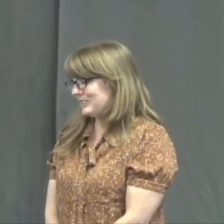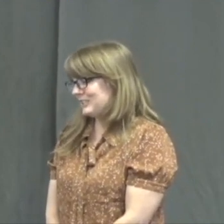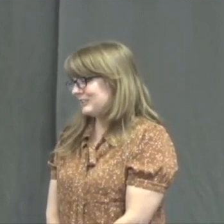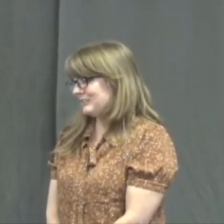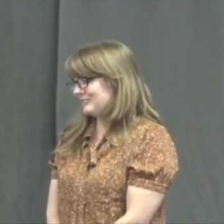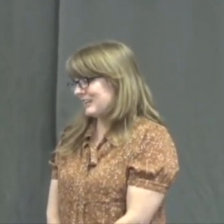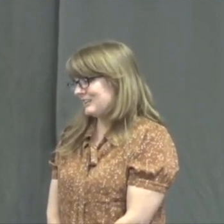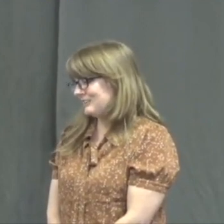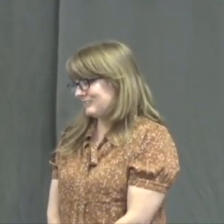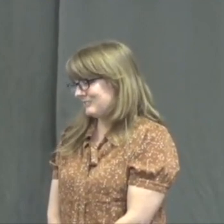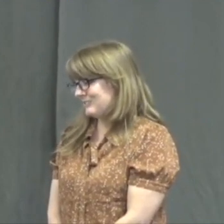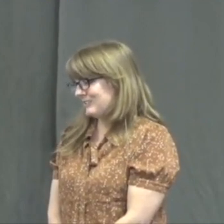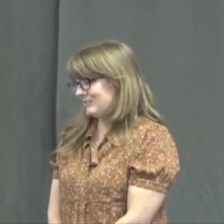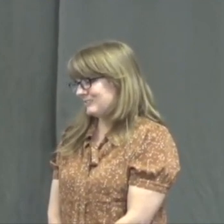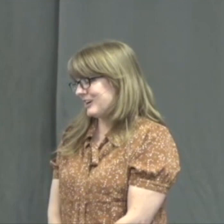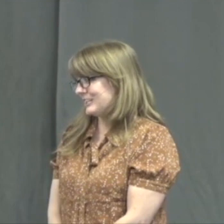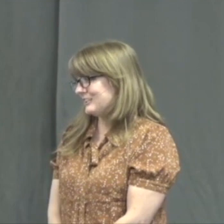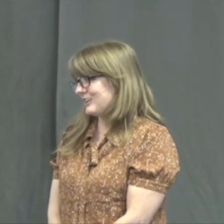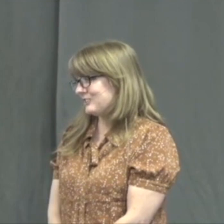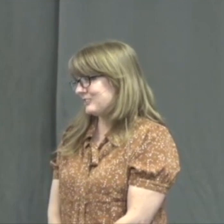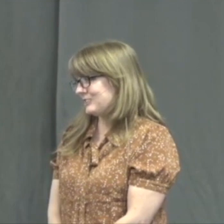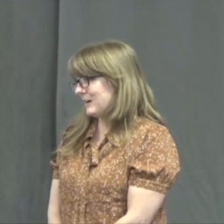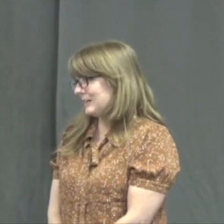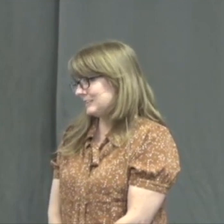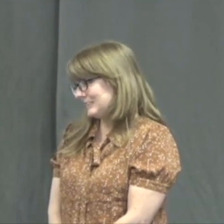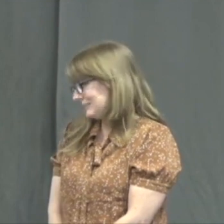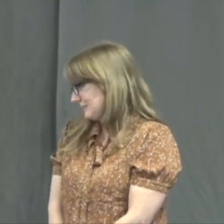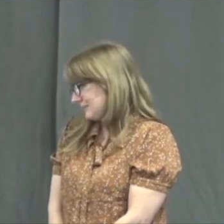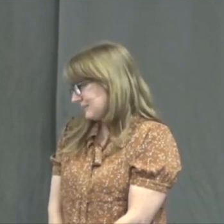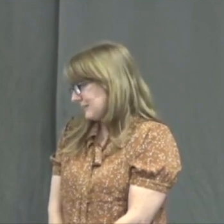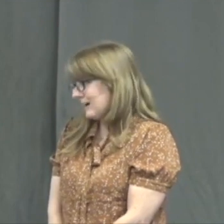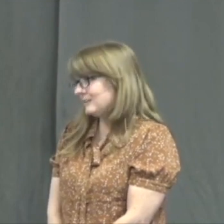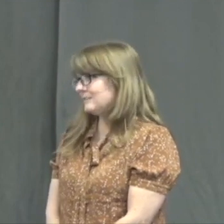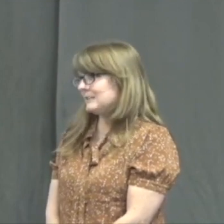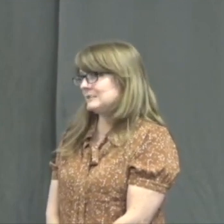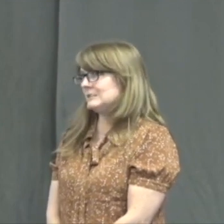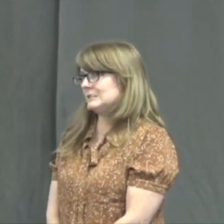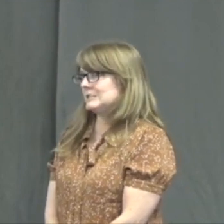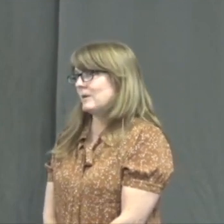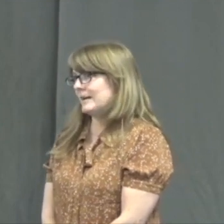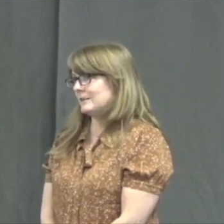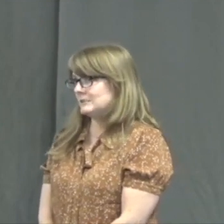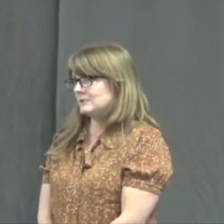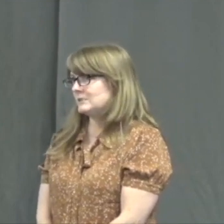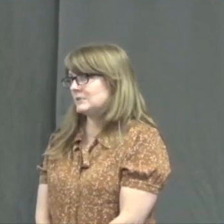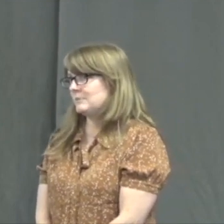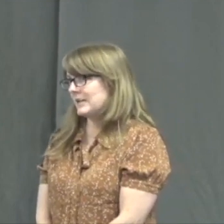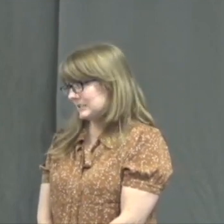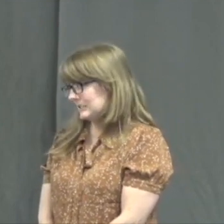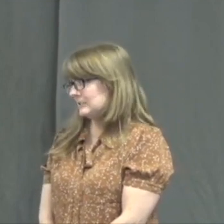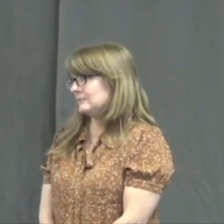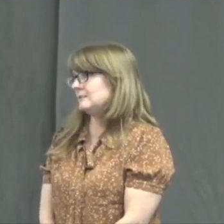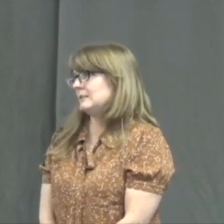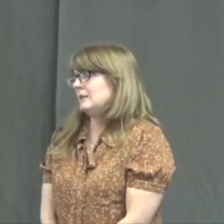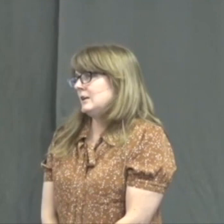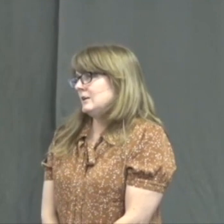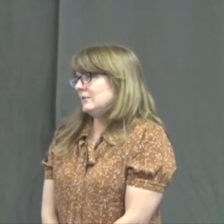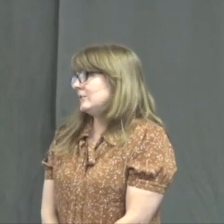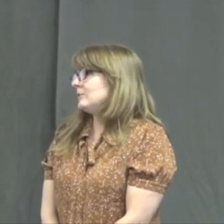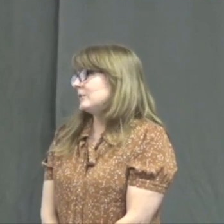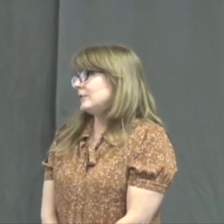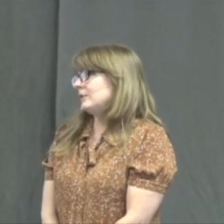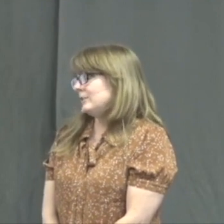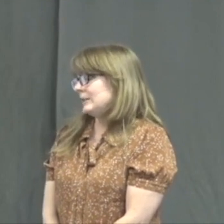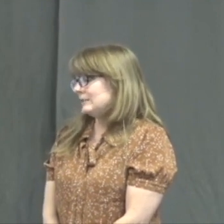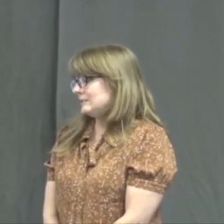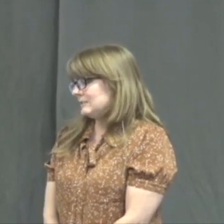15 years and talking to conservation biologists, the elephants, the whales, the pandas, those